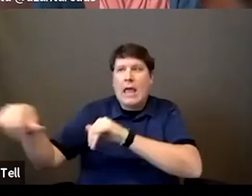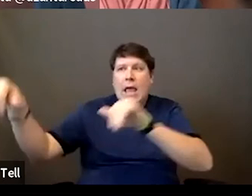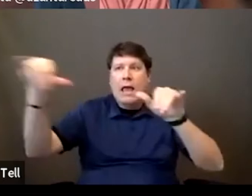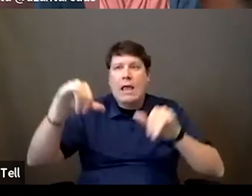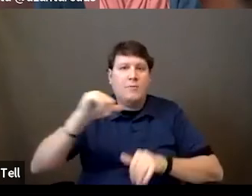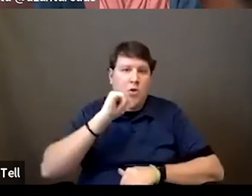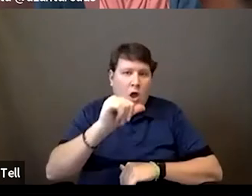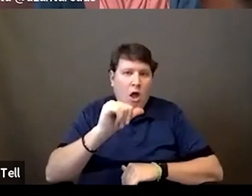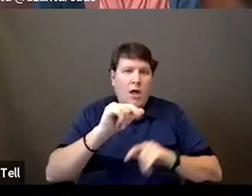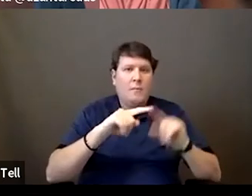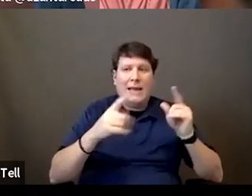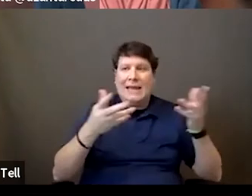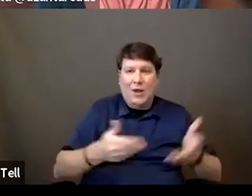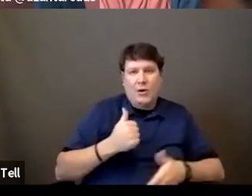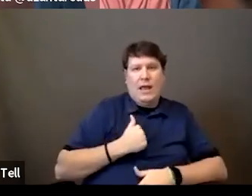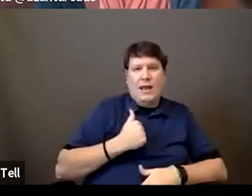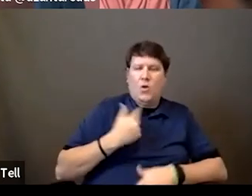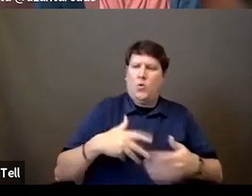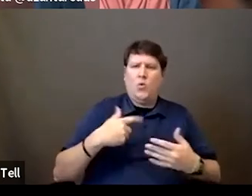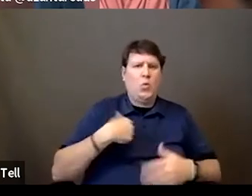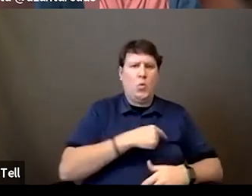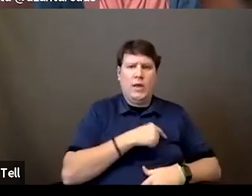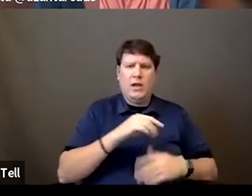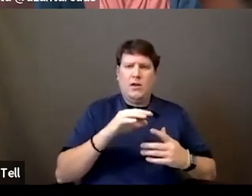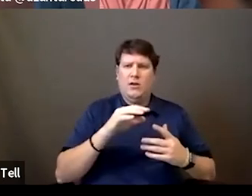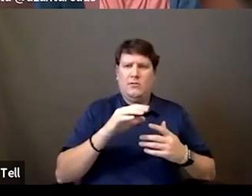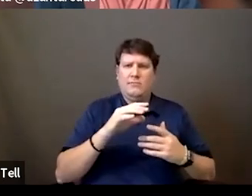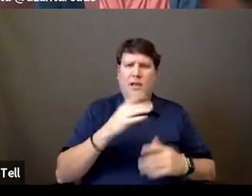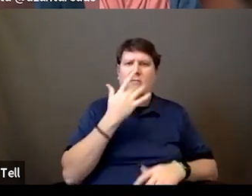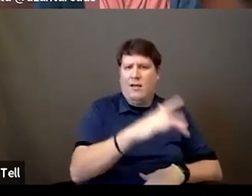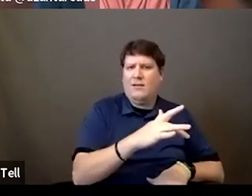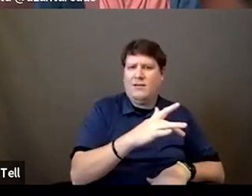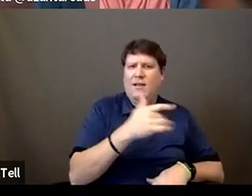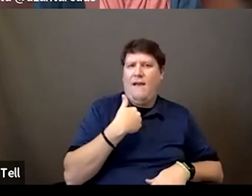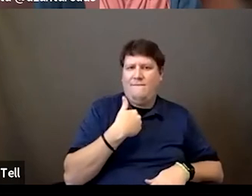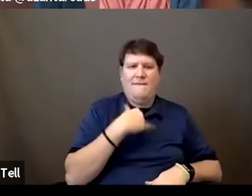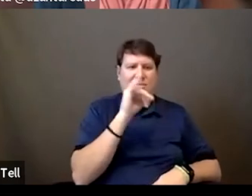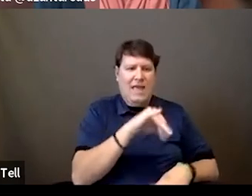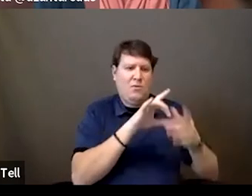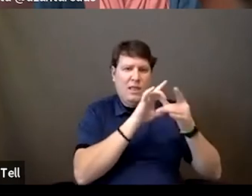community in Canada. But yeah, I think just getting to know book talkers and know